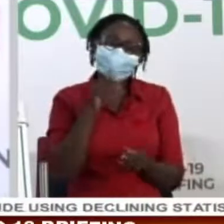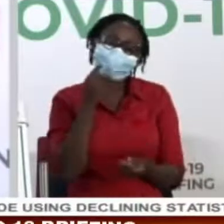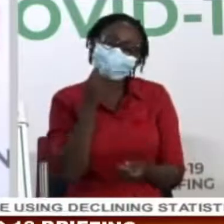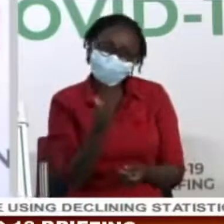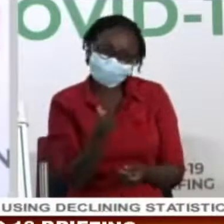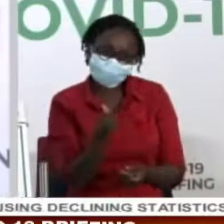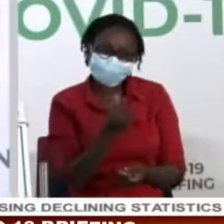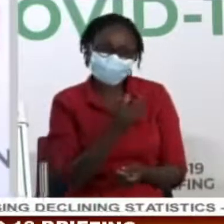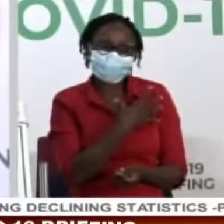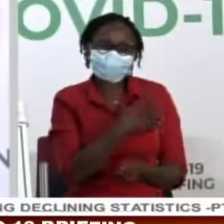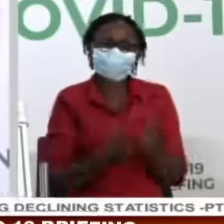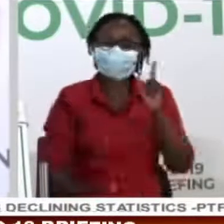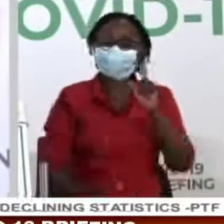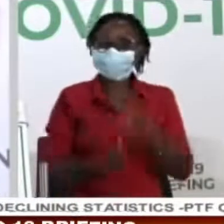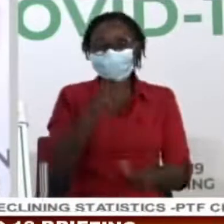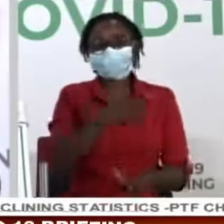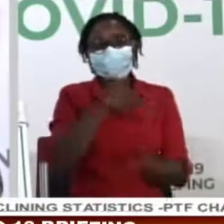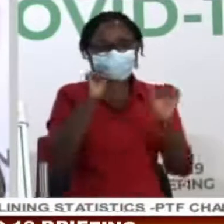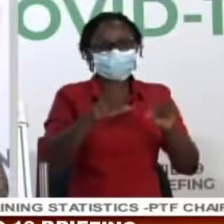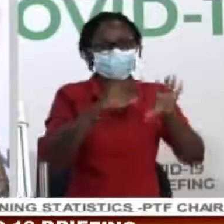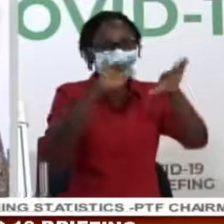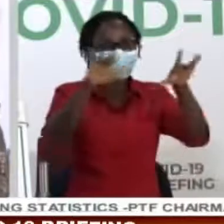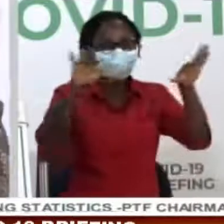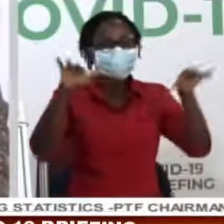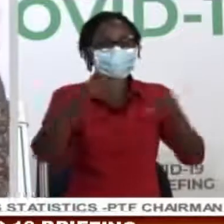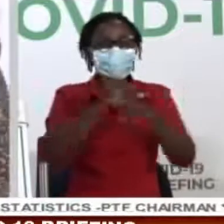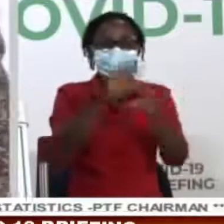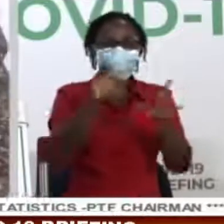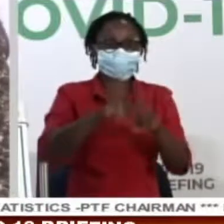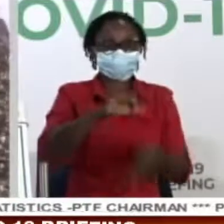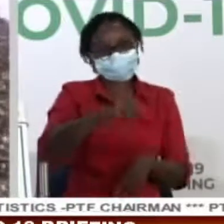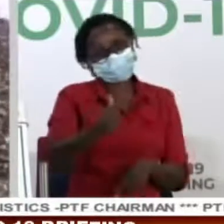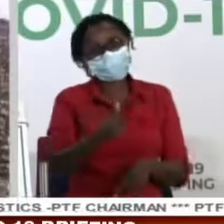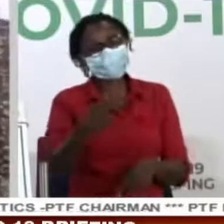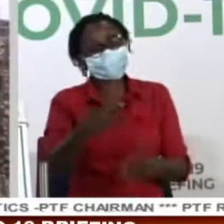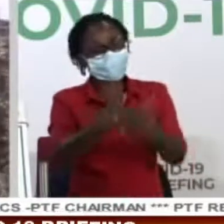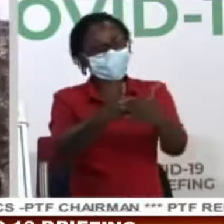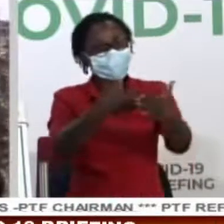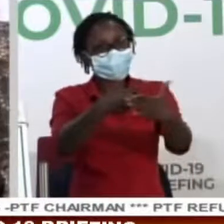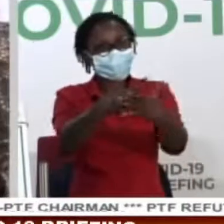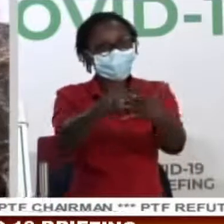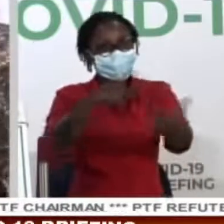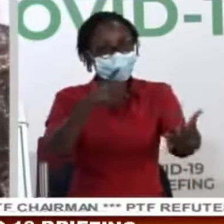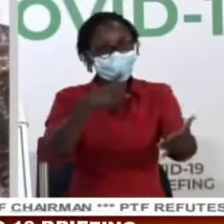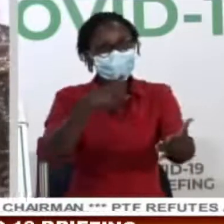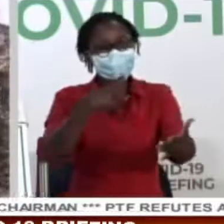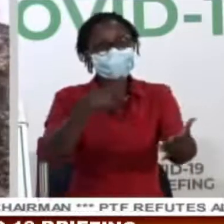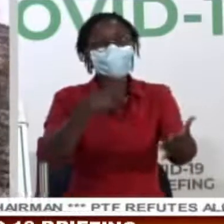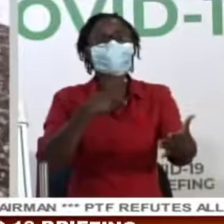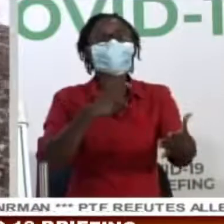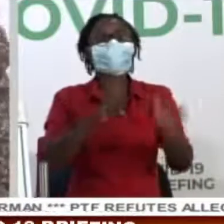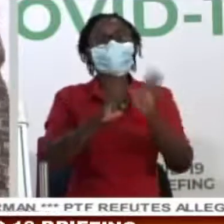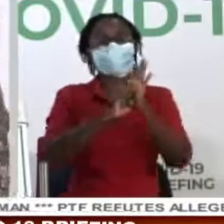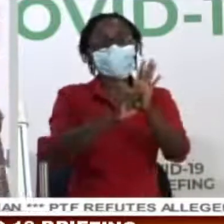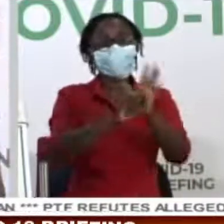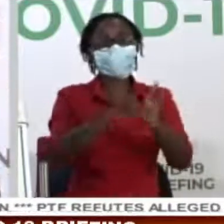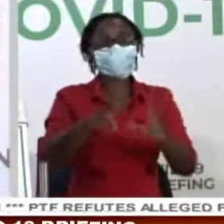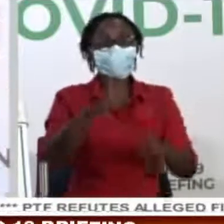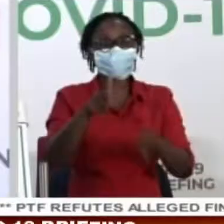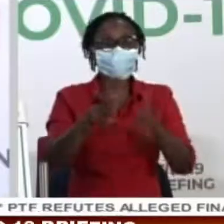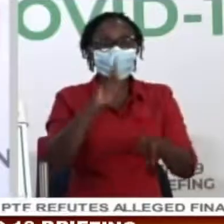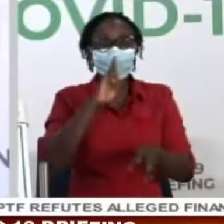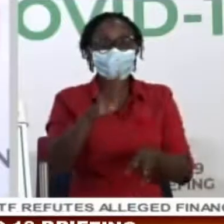the virus to others. The pre-symptomatic cases are persons that are infected and can